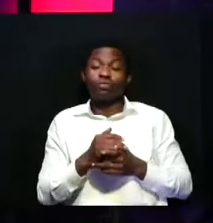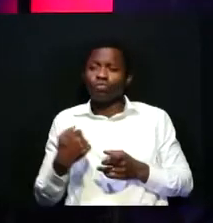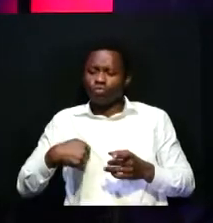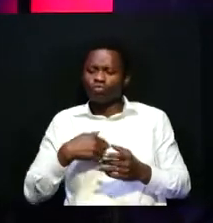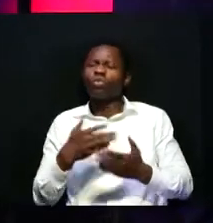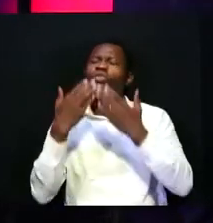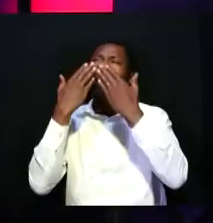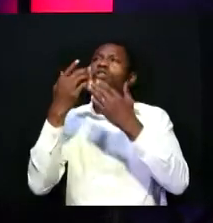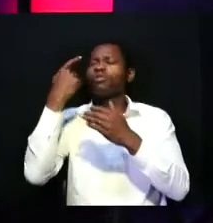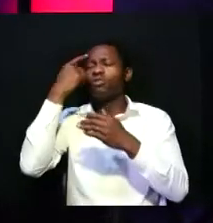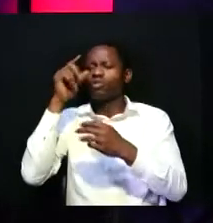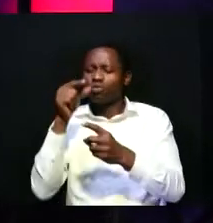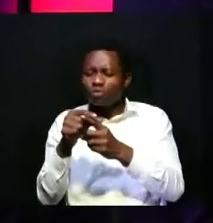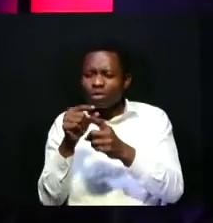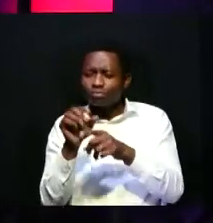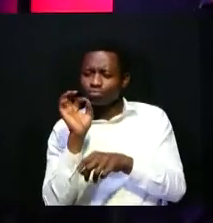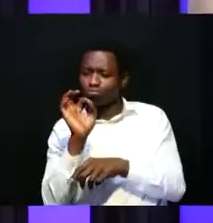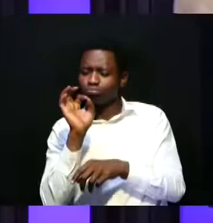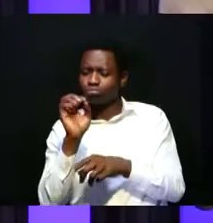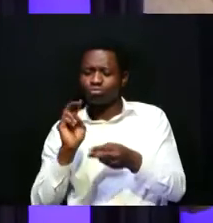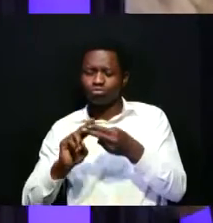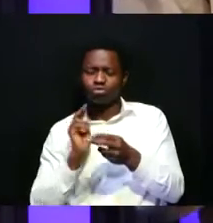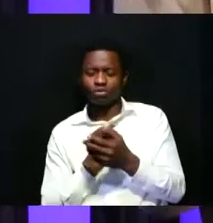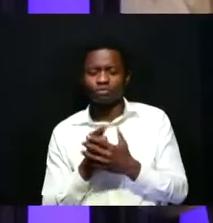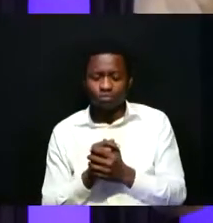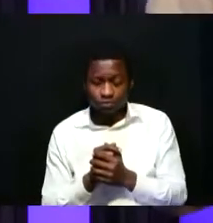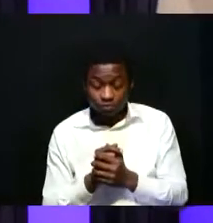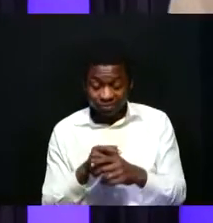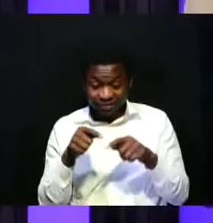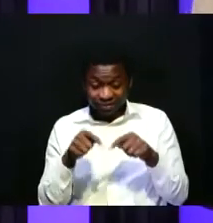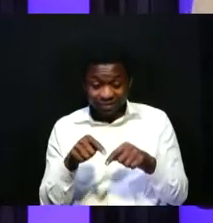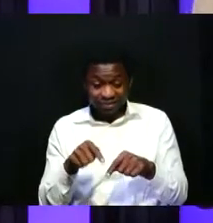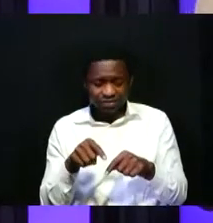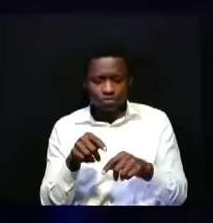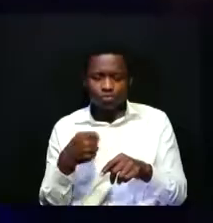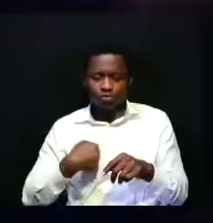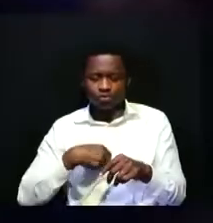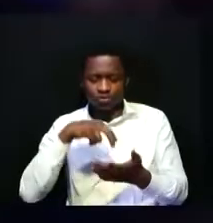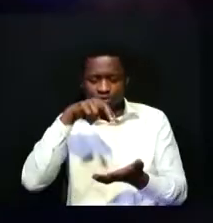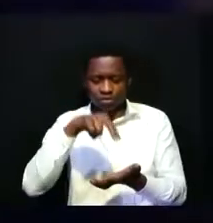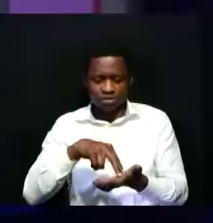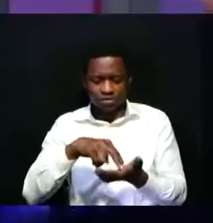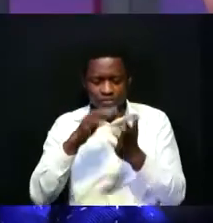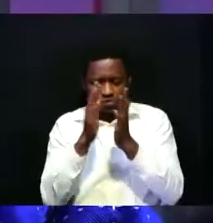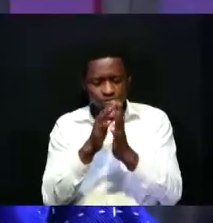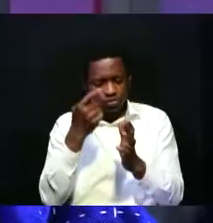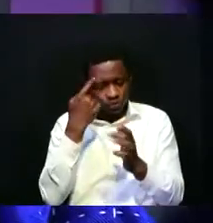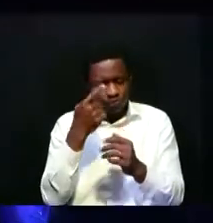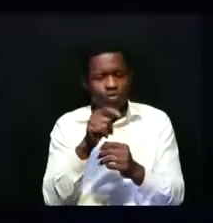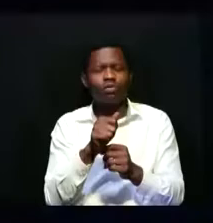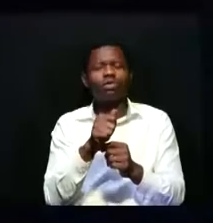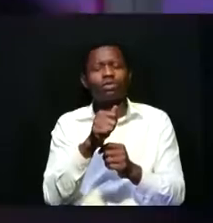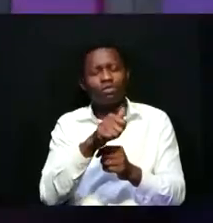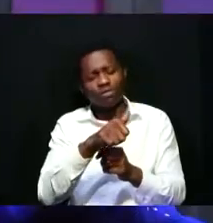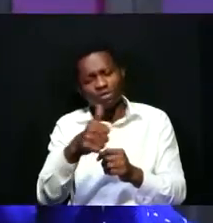your word that came to us. And today, O God, we stand in the gap. And we intercede, O